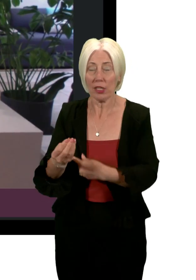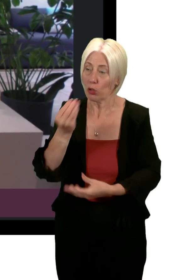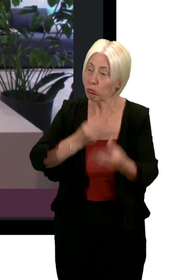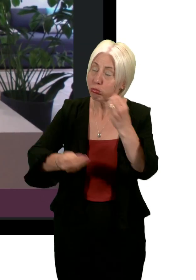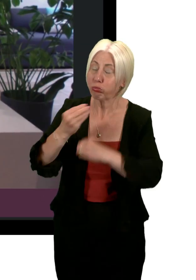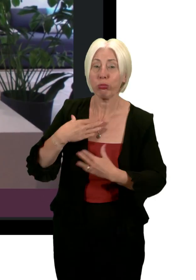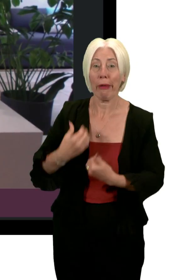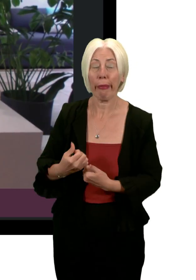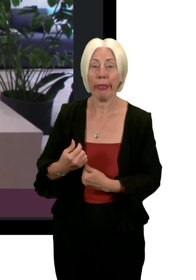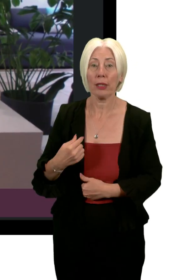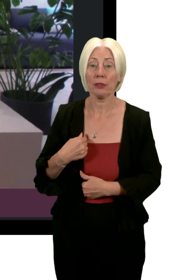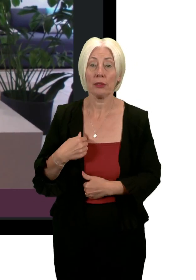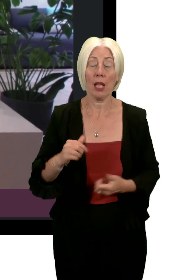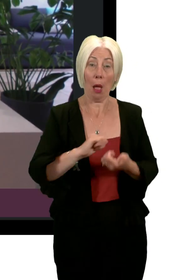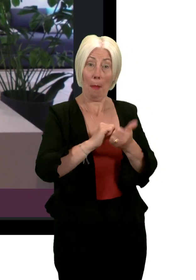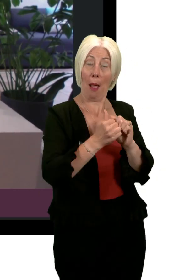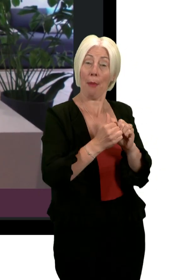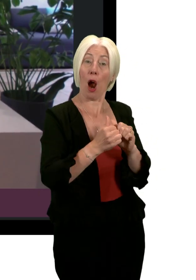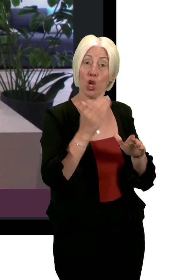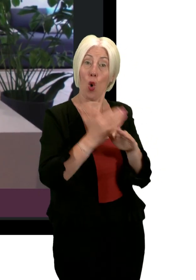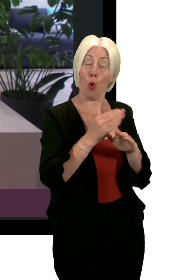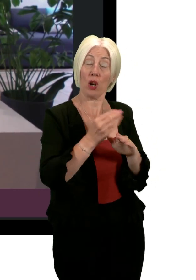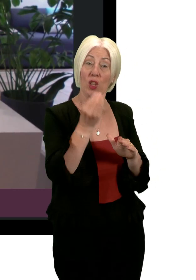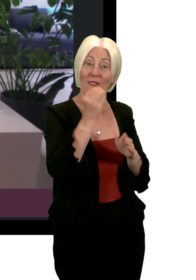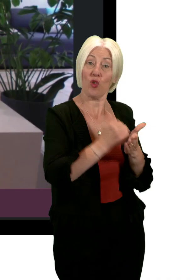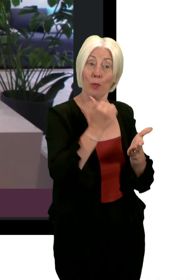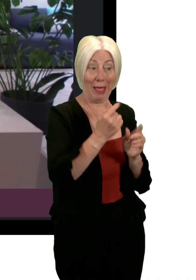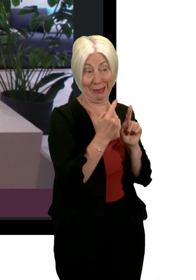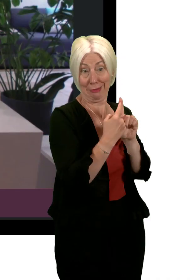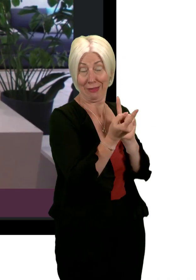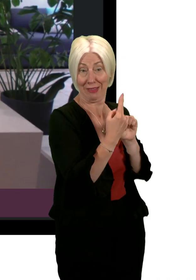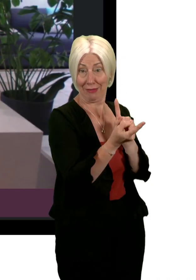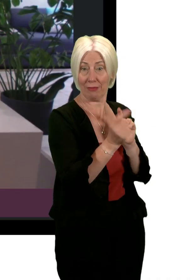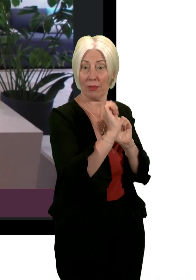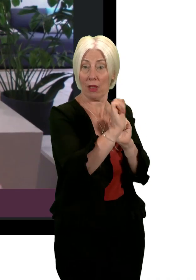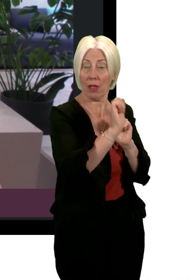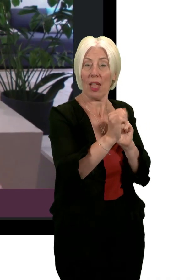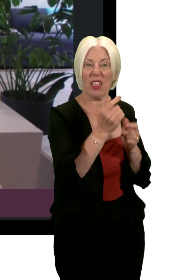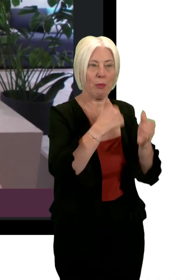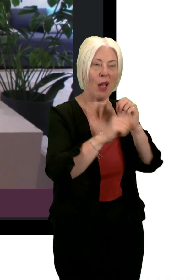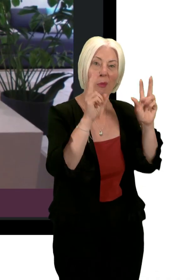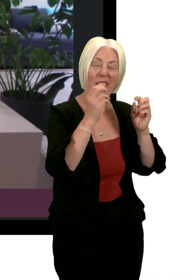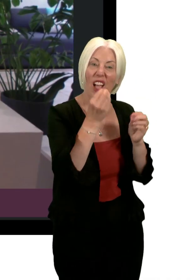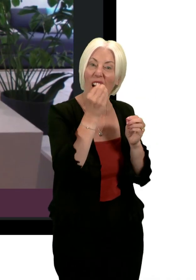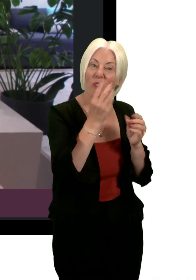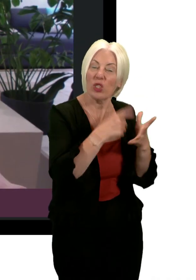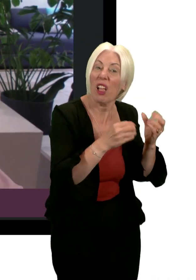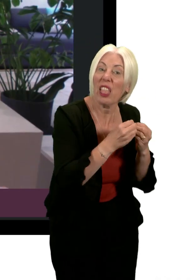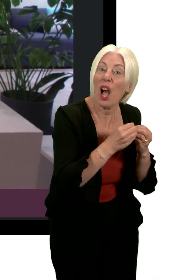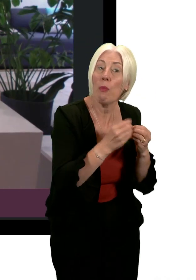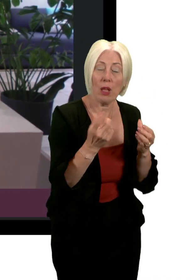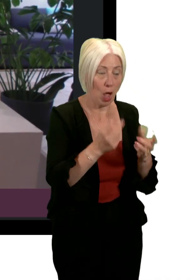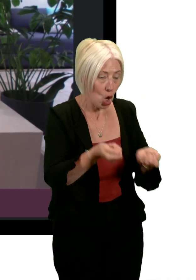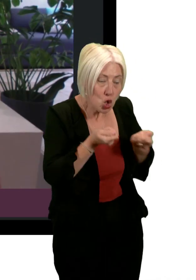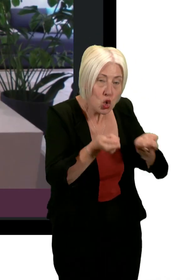partner actually works in the food bank down the road here, and she's turned it into a food club with her colleagues, turned it into a food club, which involves cooking, which involves